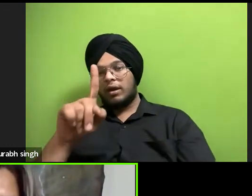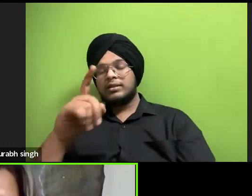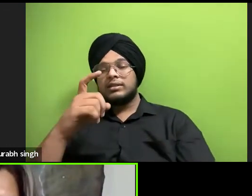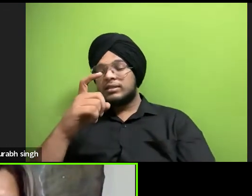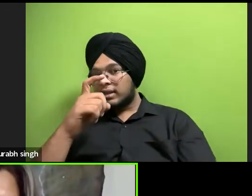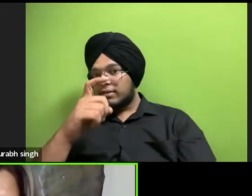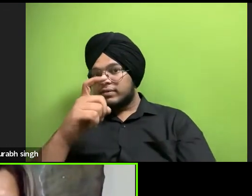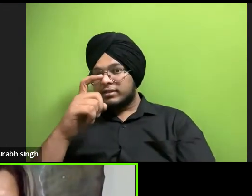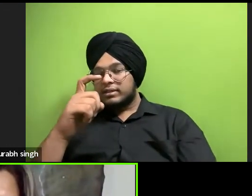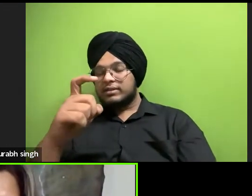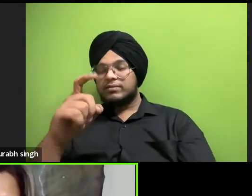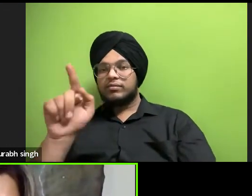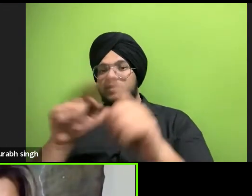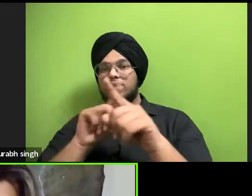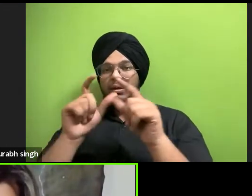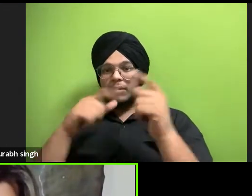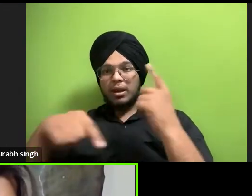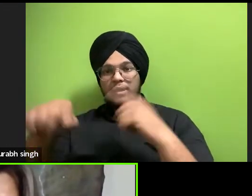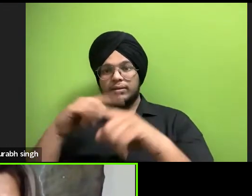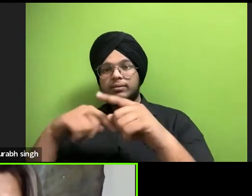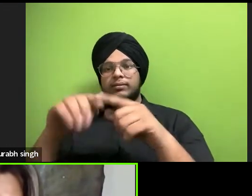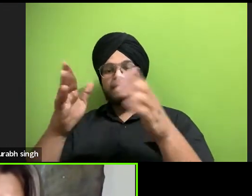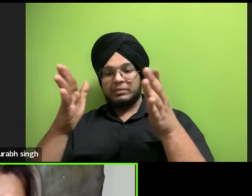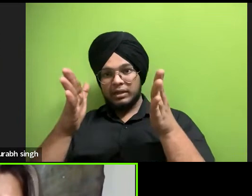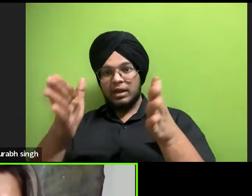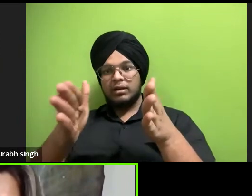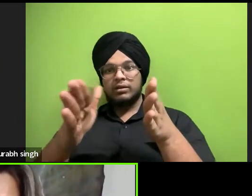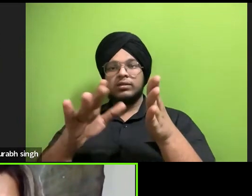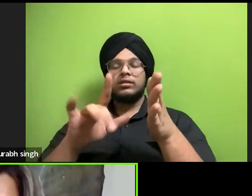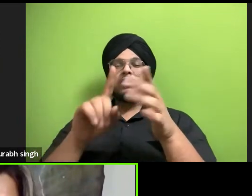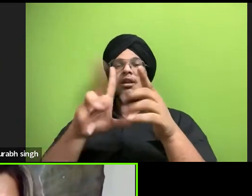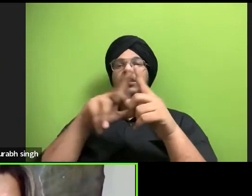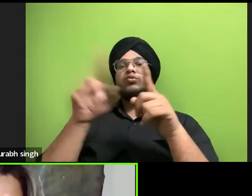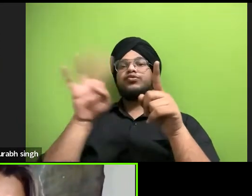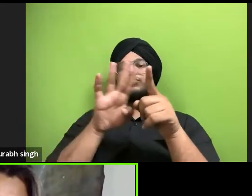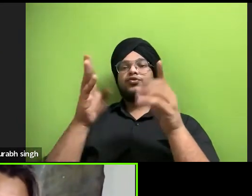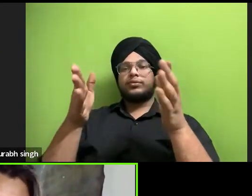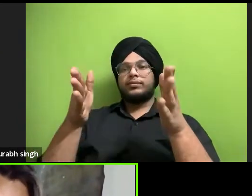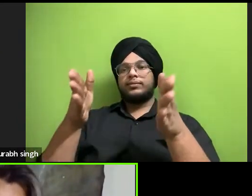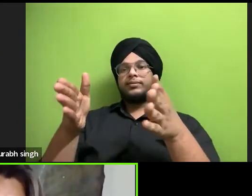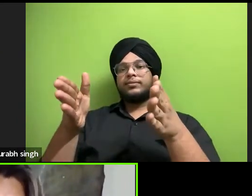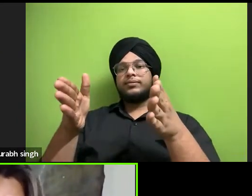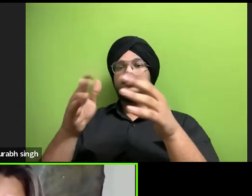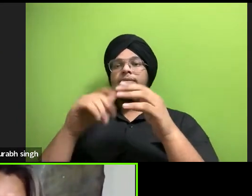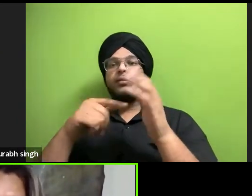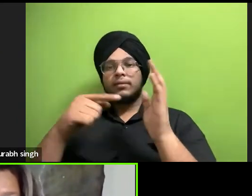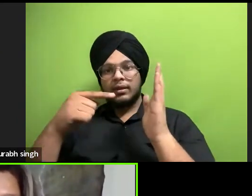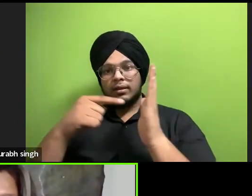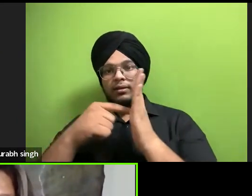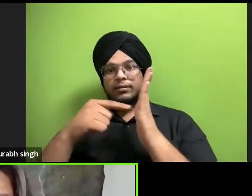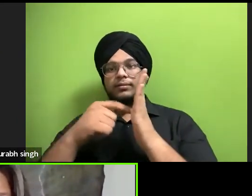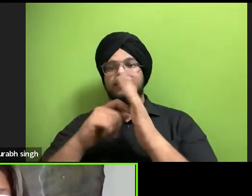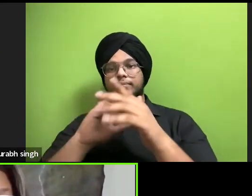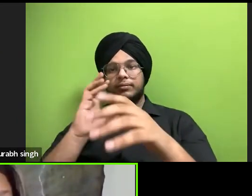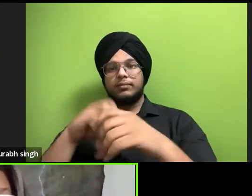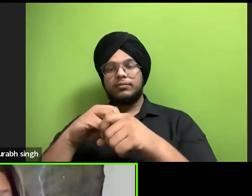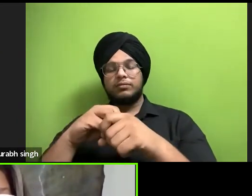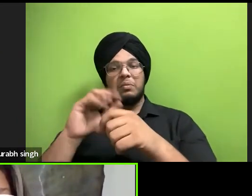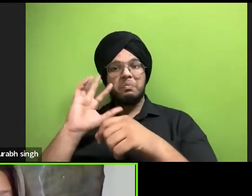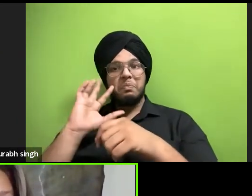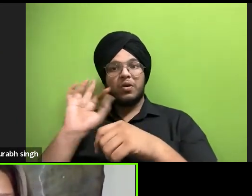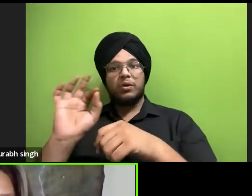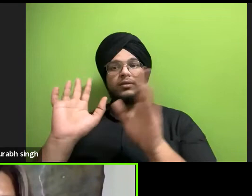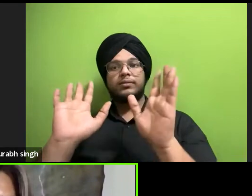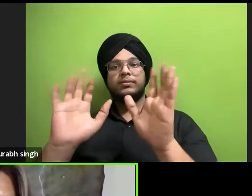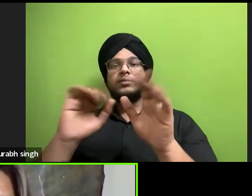77% of our audience is in that age bracket. And that includes mainland audience. So they're